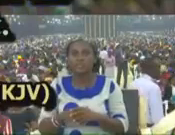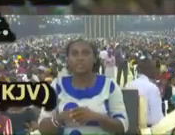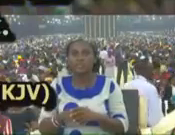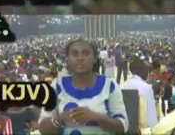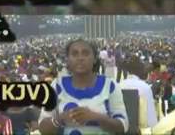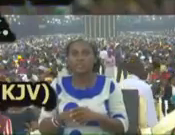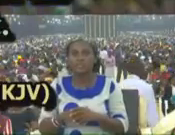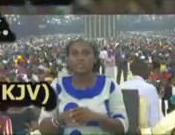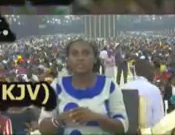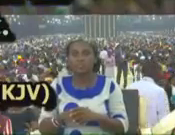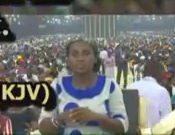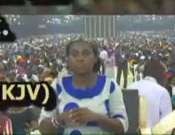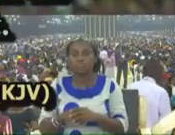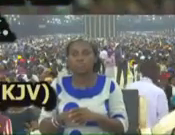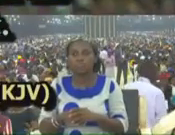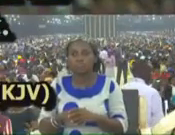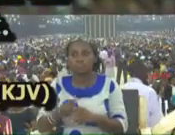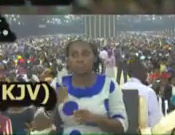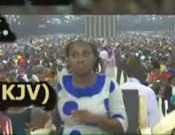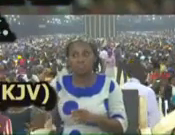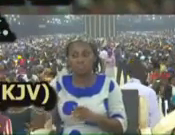they reported the matter to his father.